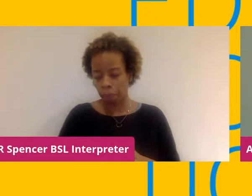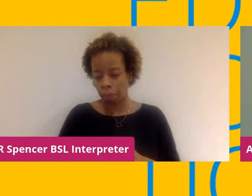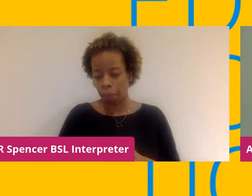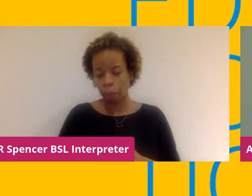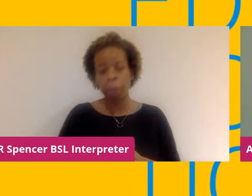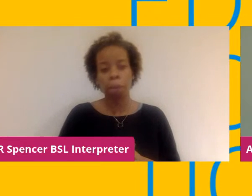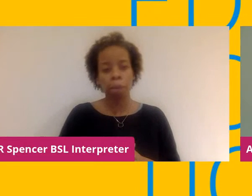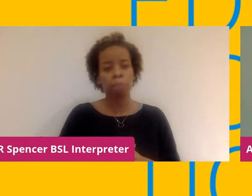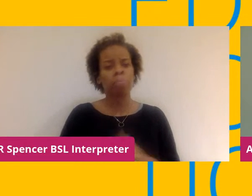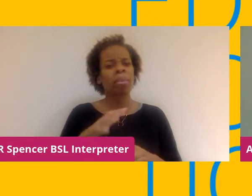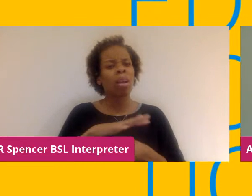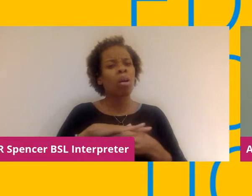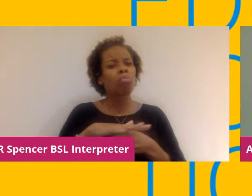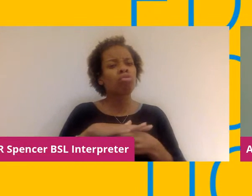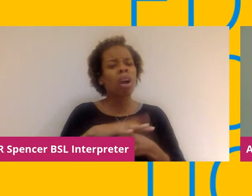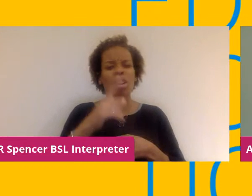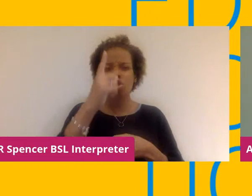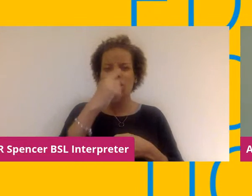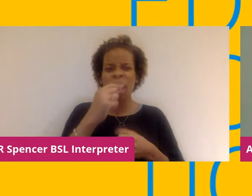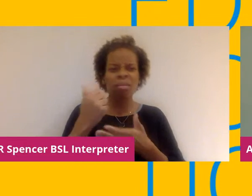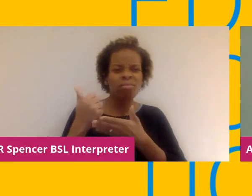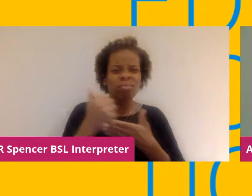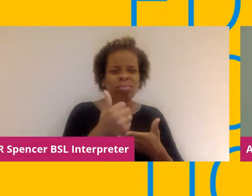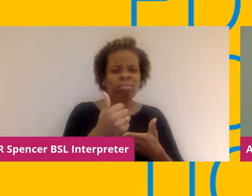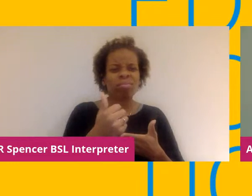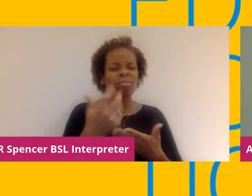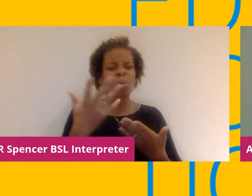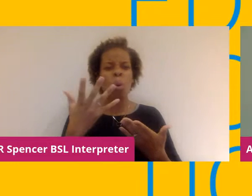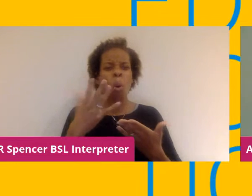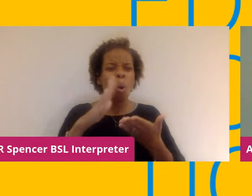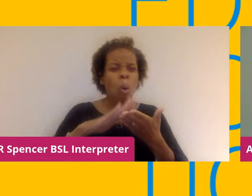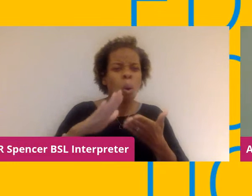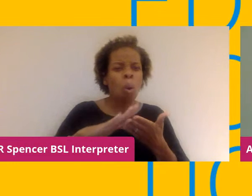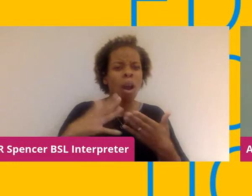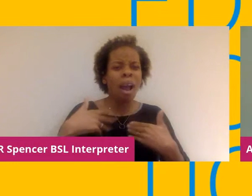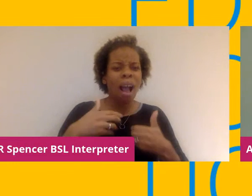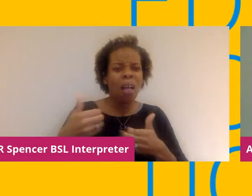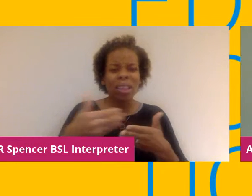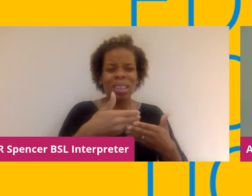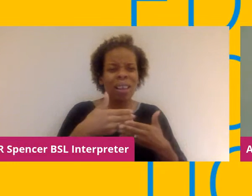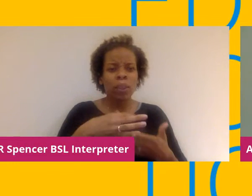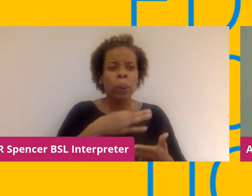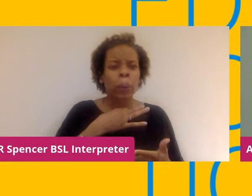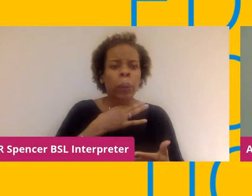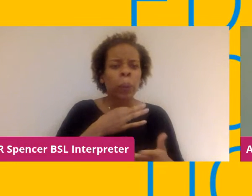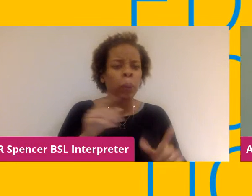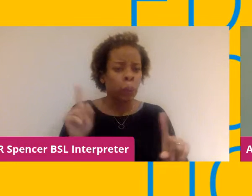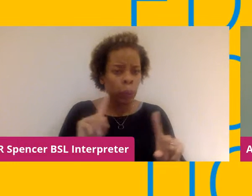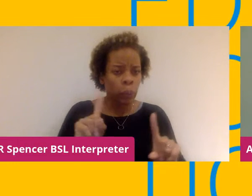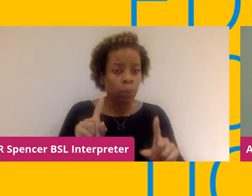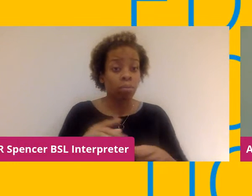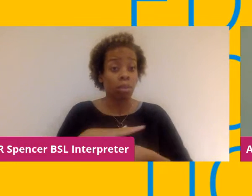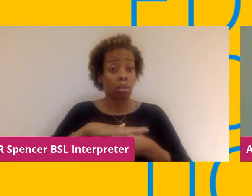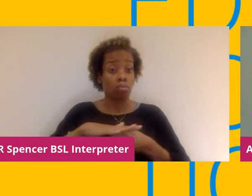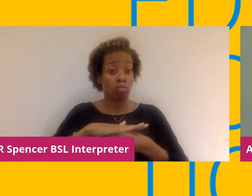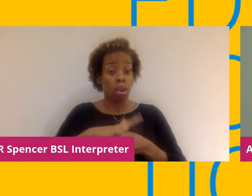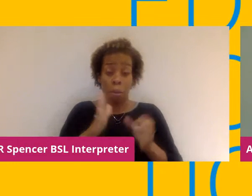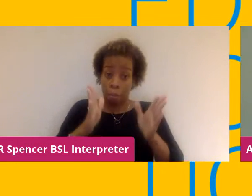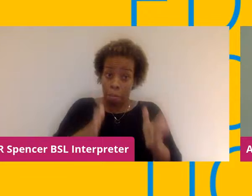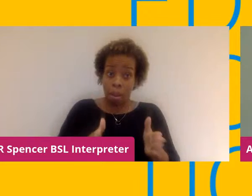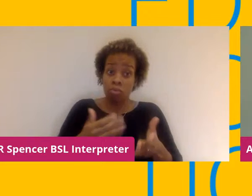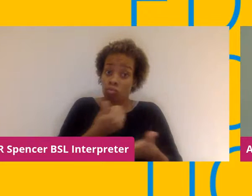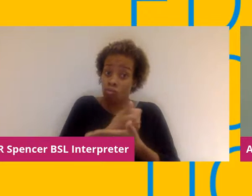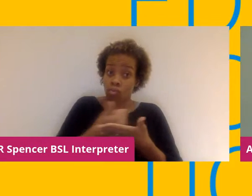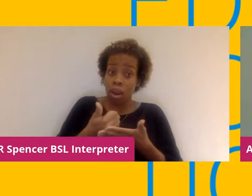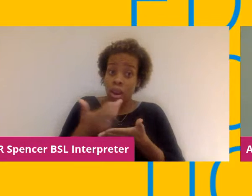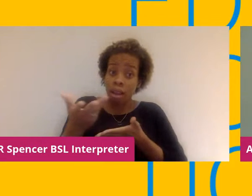to escalate and resolve the health and safety concerns of ARPS members, branches need to ensure that they're being consulted regularly on all